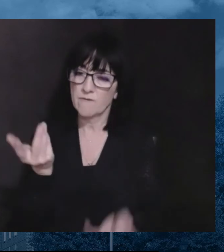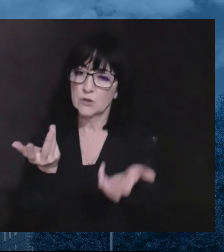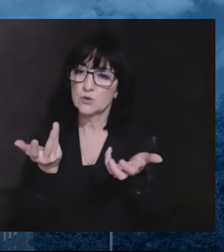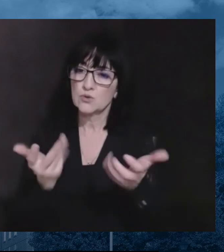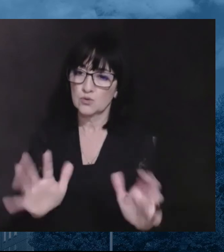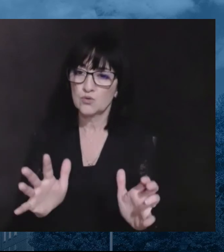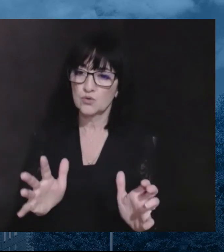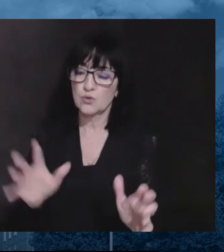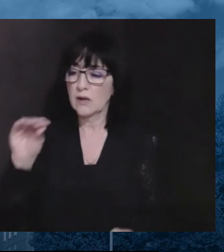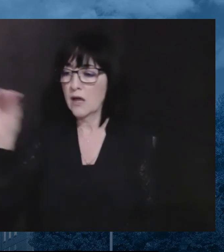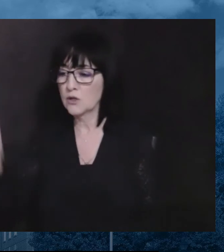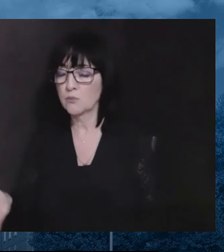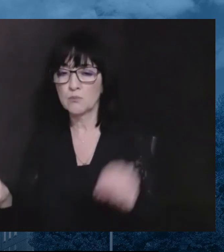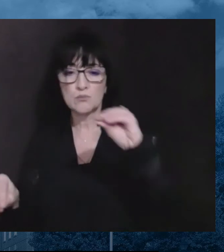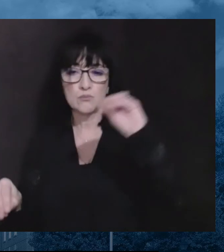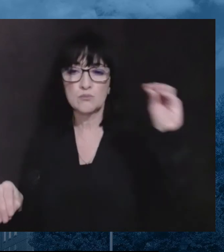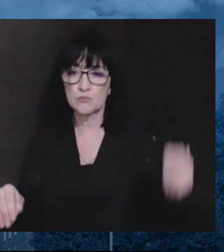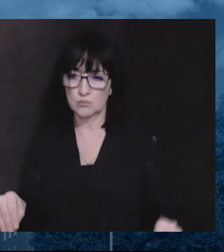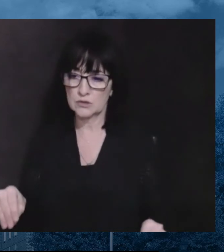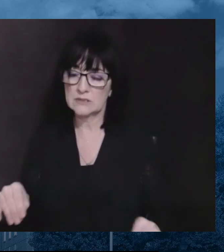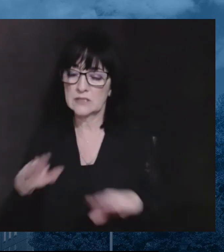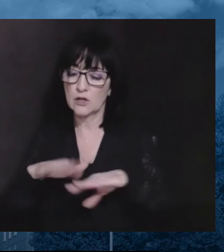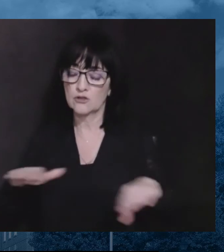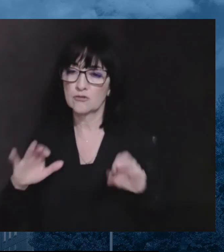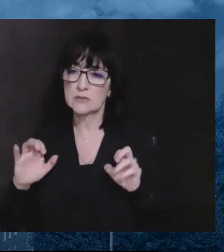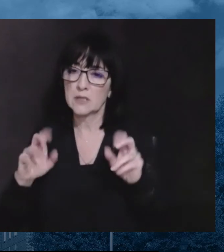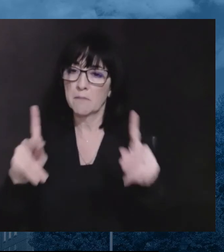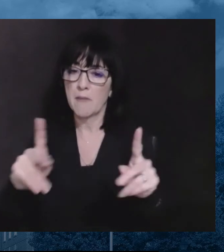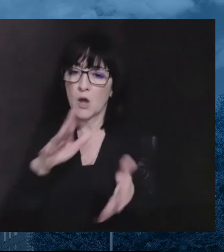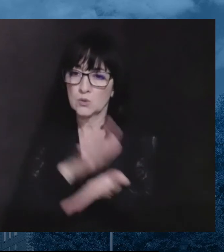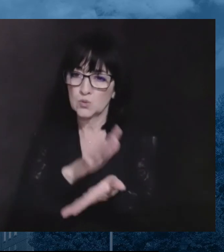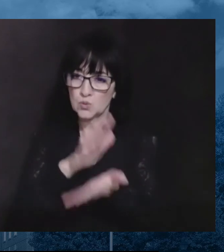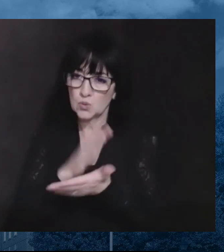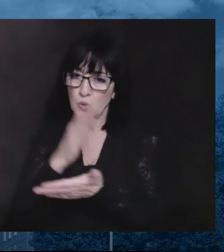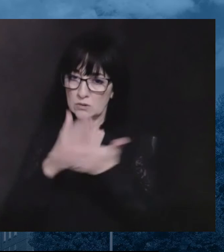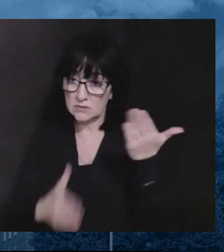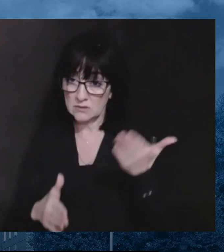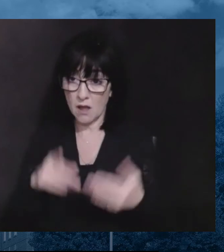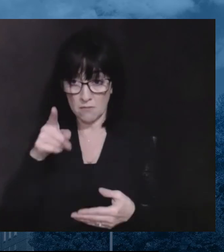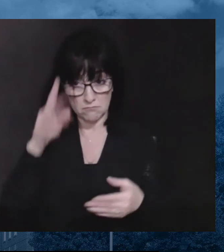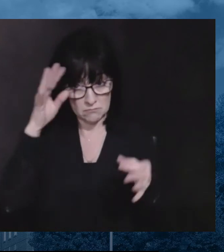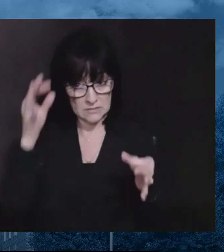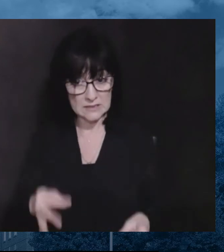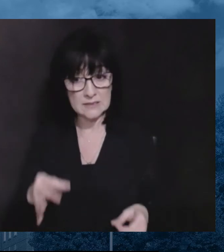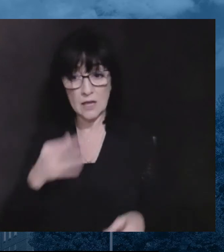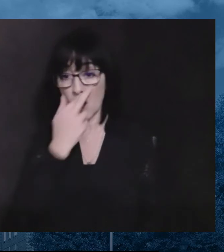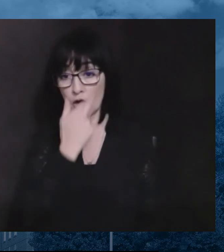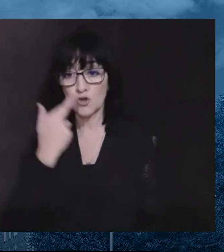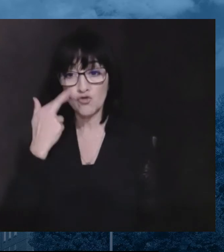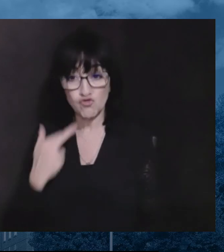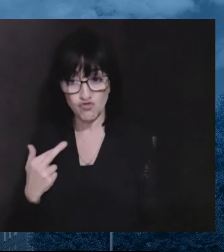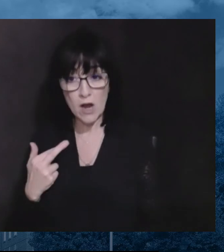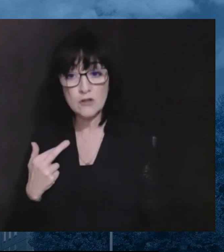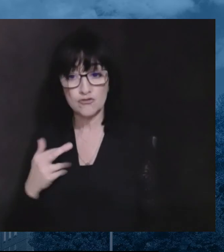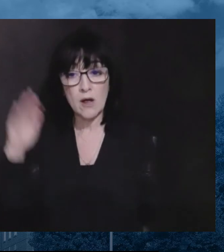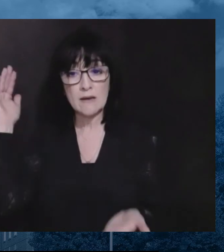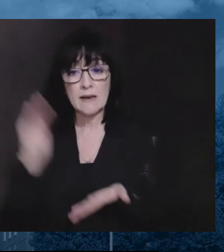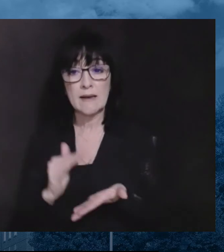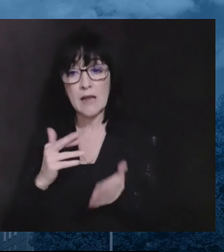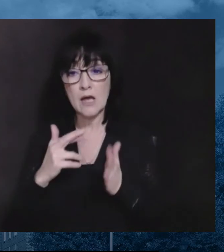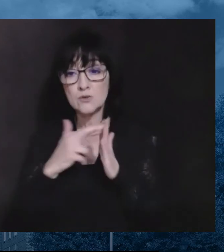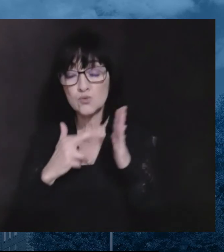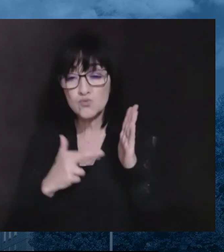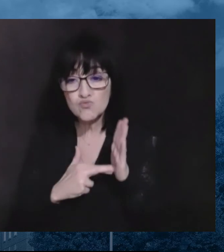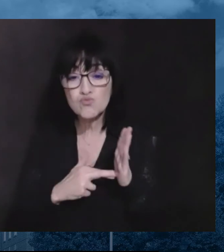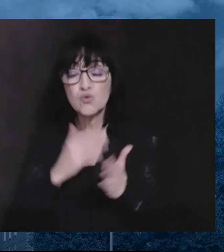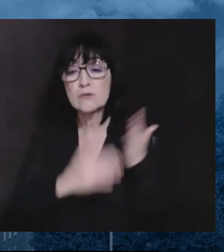at restaurants and retail again, and lifting that curfew on restaurants on January 11th as well. Yeah, one of the things I didn't mention in my opening